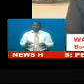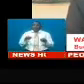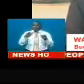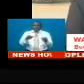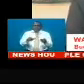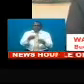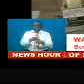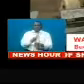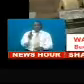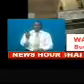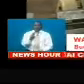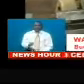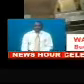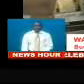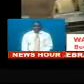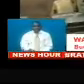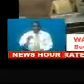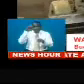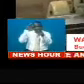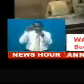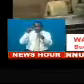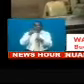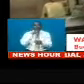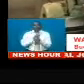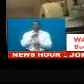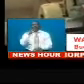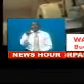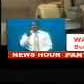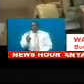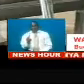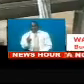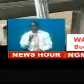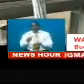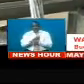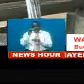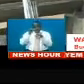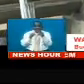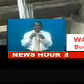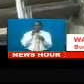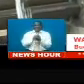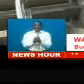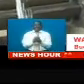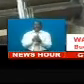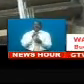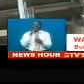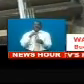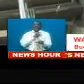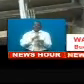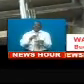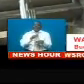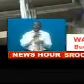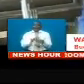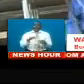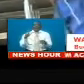proposals from Upper West region? A 27-year-old entrepreneur, Mr. Christopher Beyere, said lack of financial